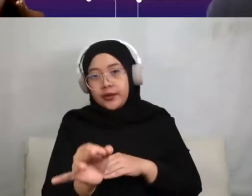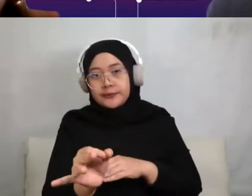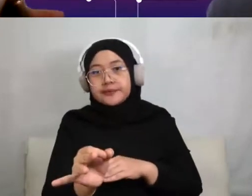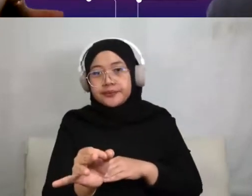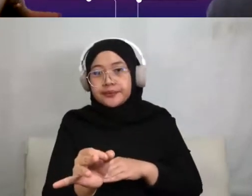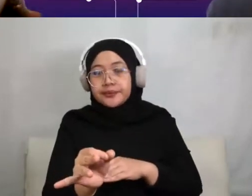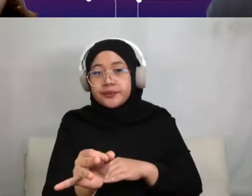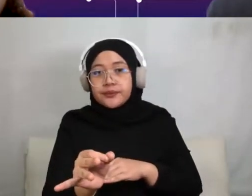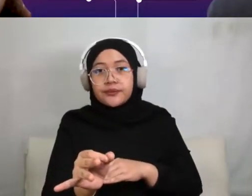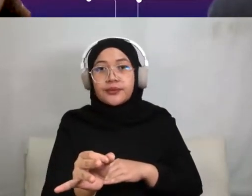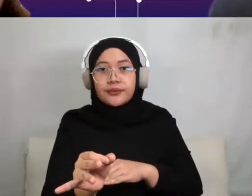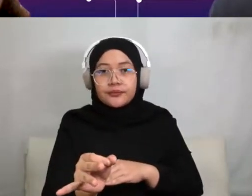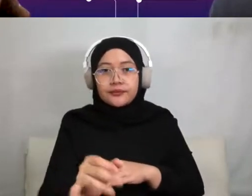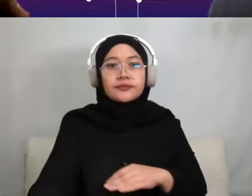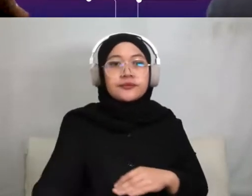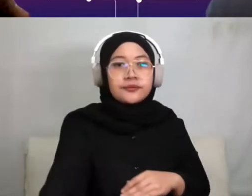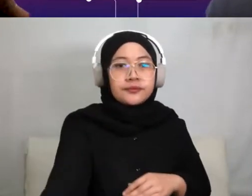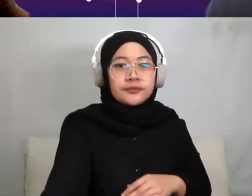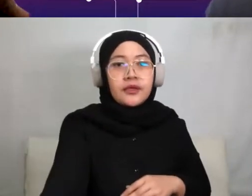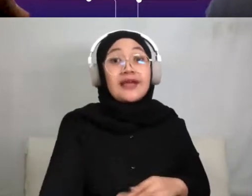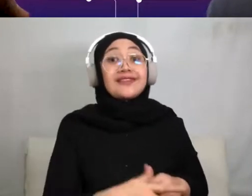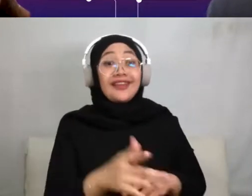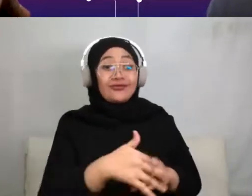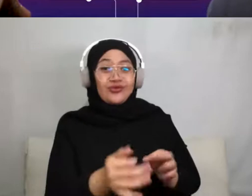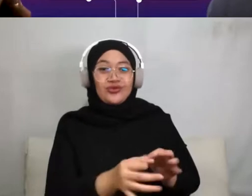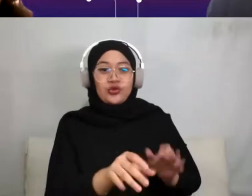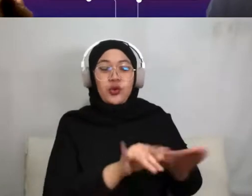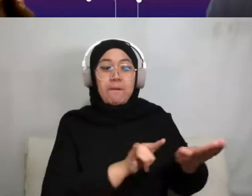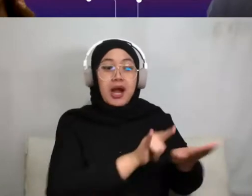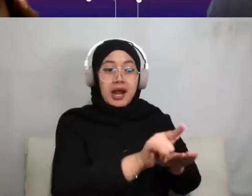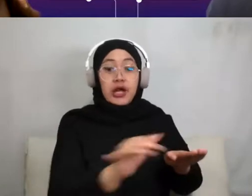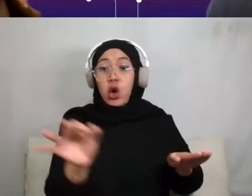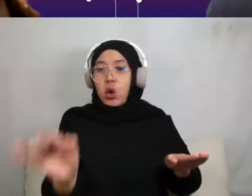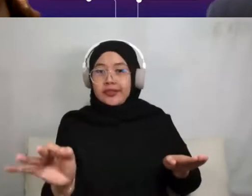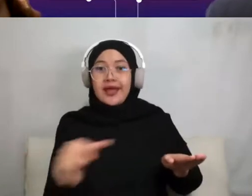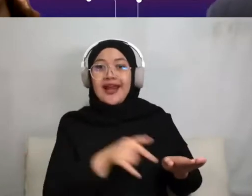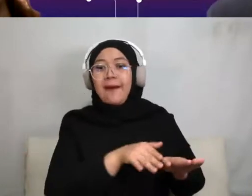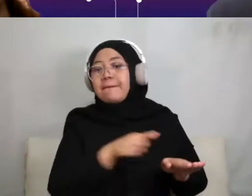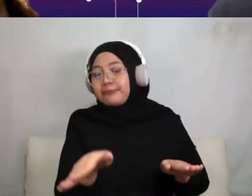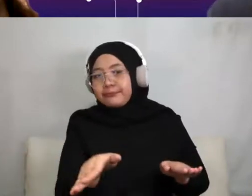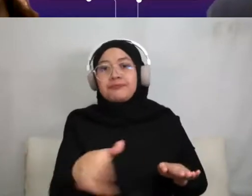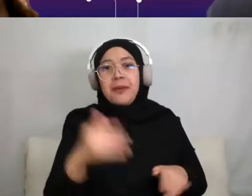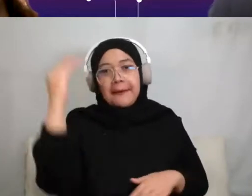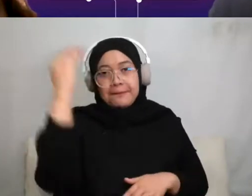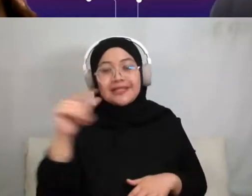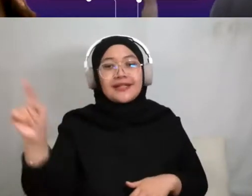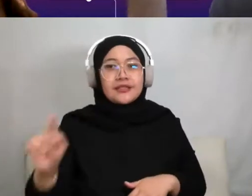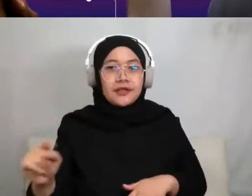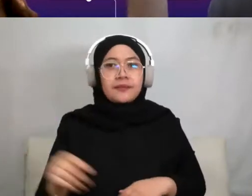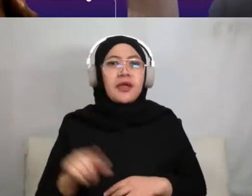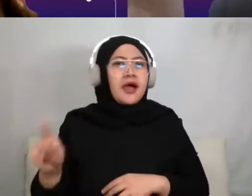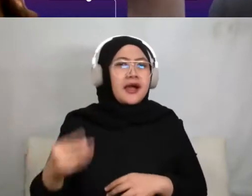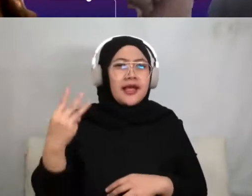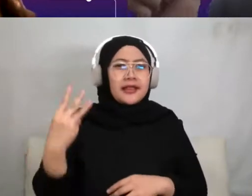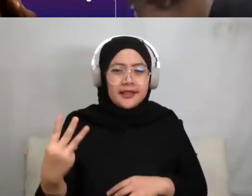nearest villages, nearest towns, they connect with these electric buses. So there are three types of electric bus operations, basically any bus operations in